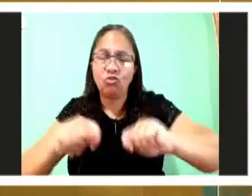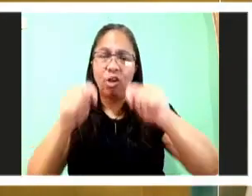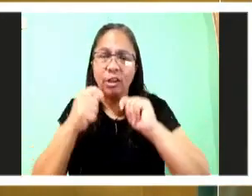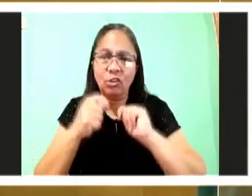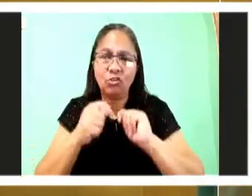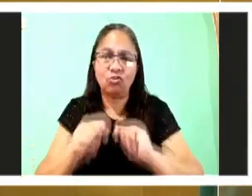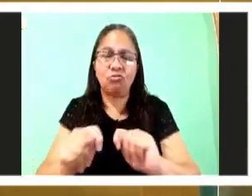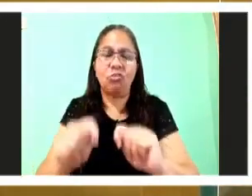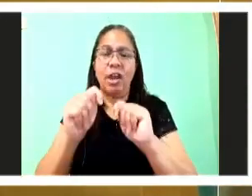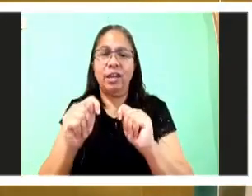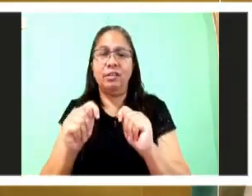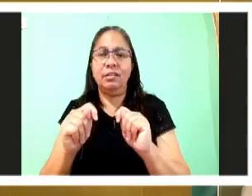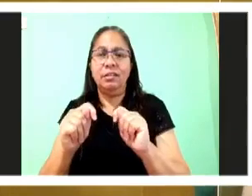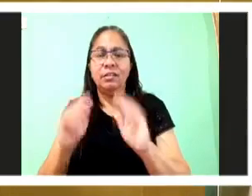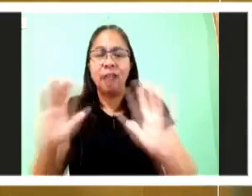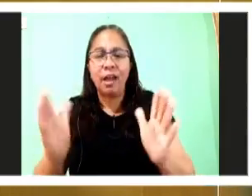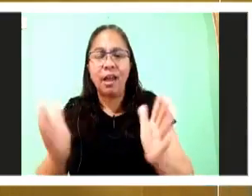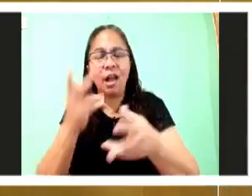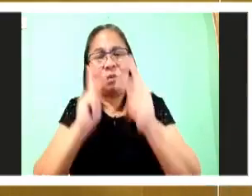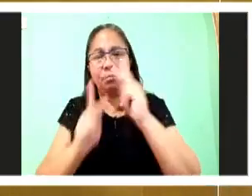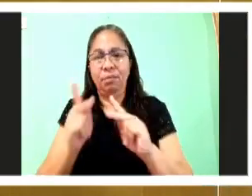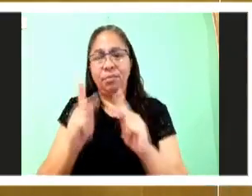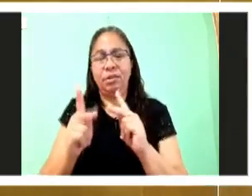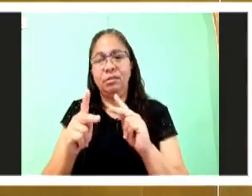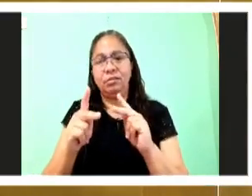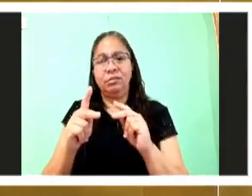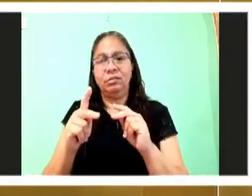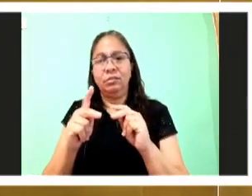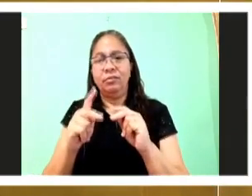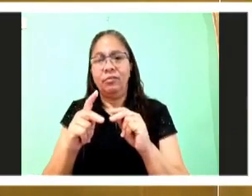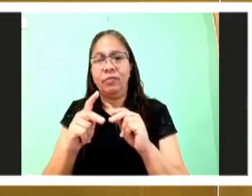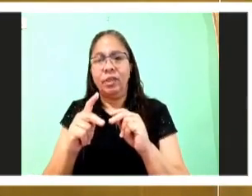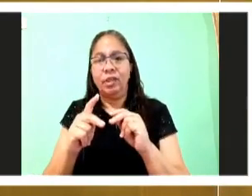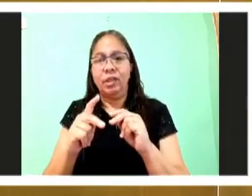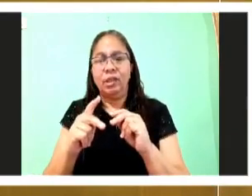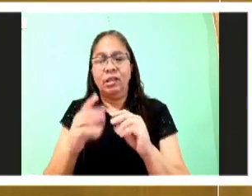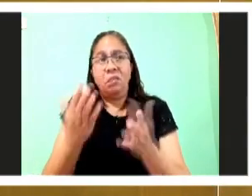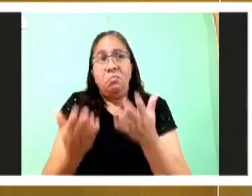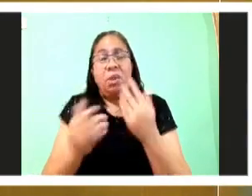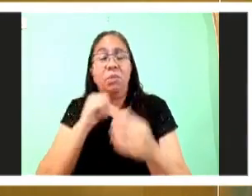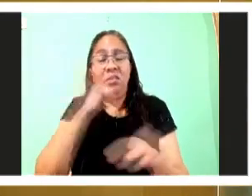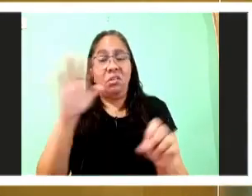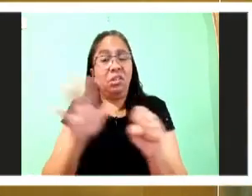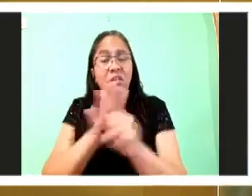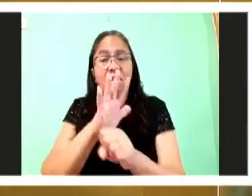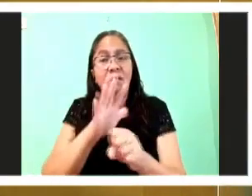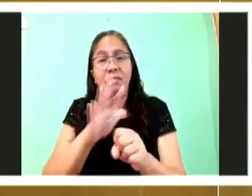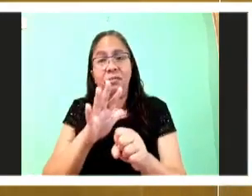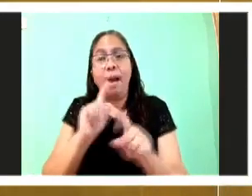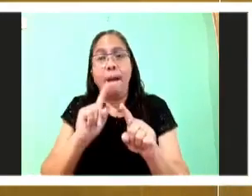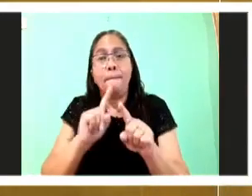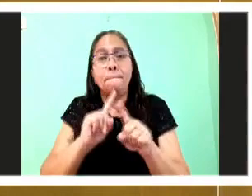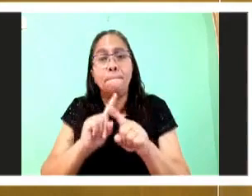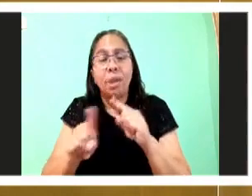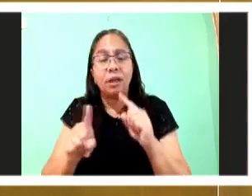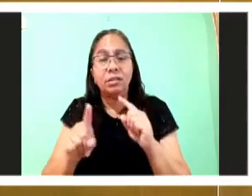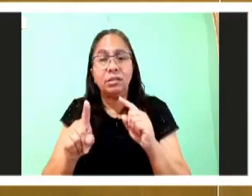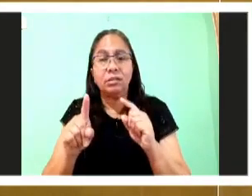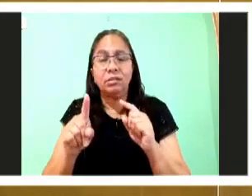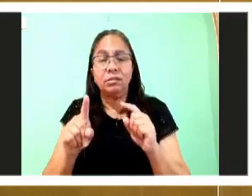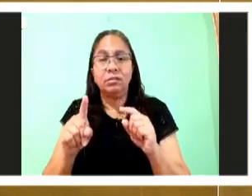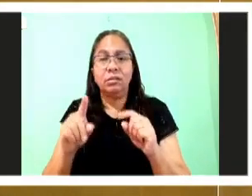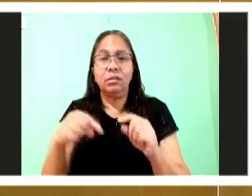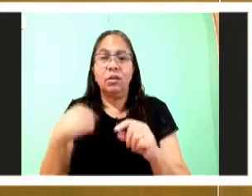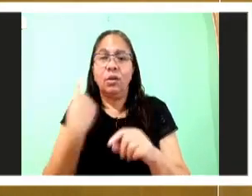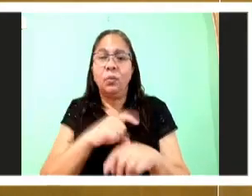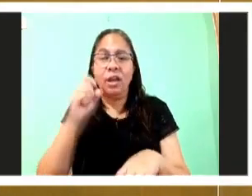divorced and remarried. We're doing everything that we can. Maybe not enough. But but we still have to understand that this was a